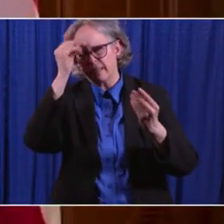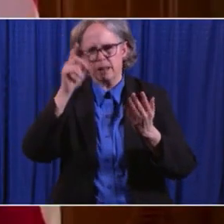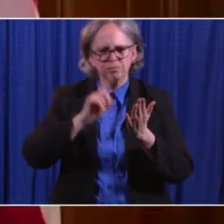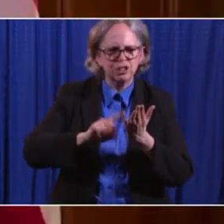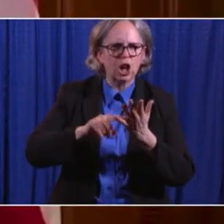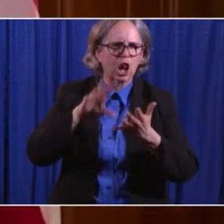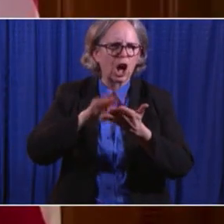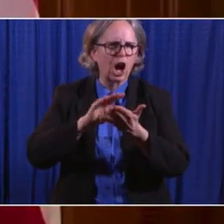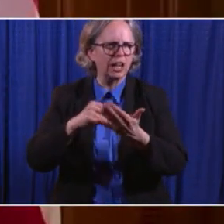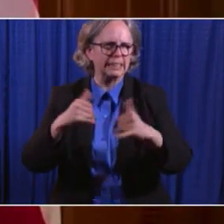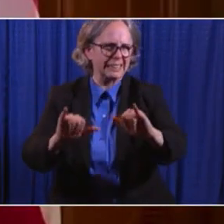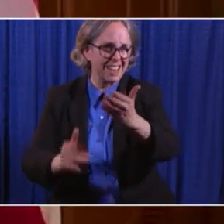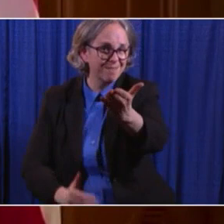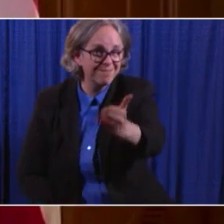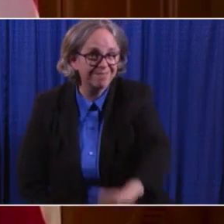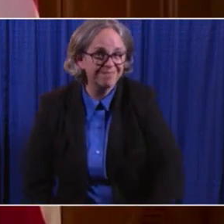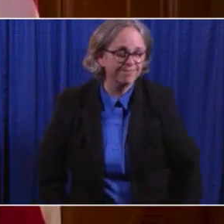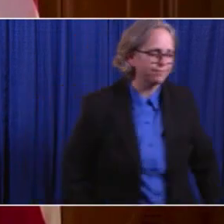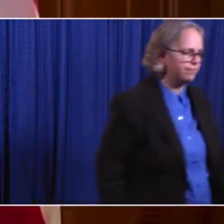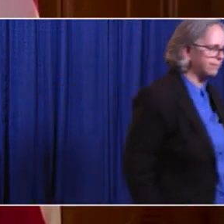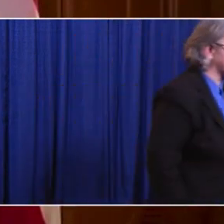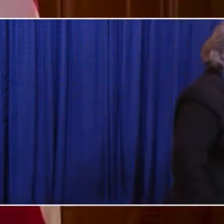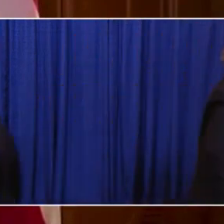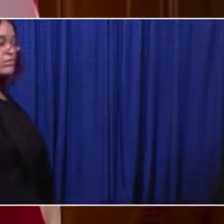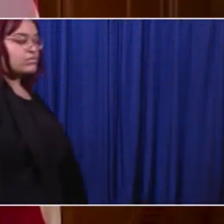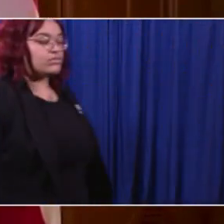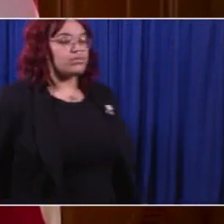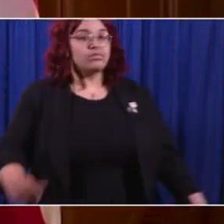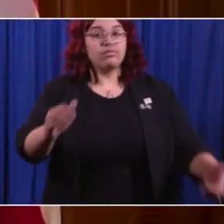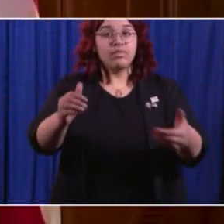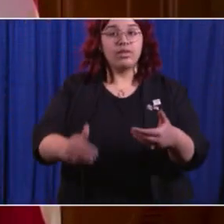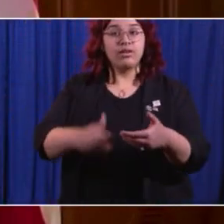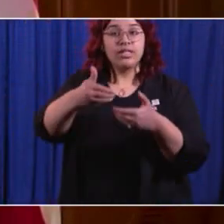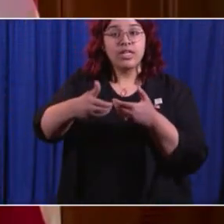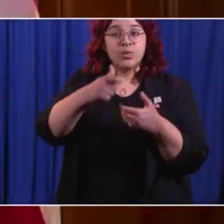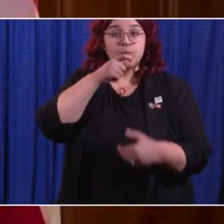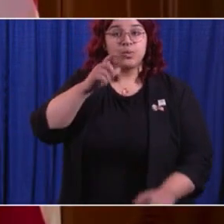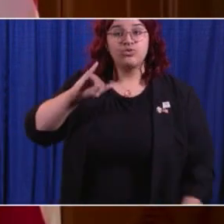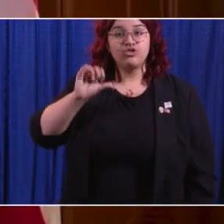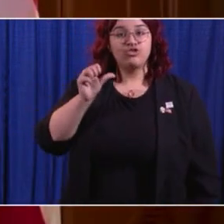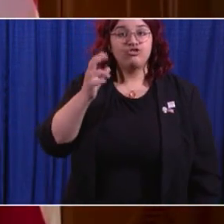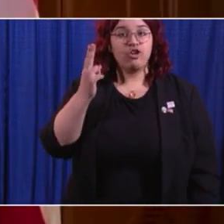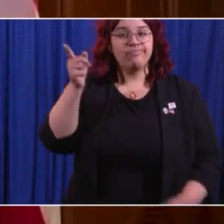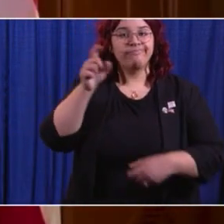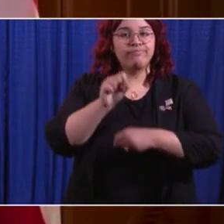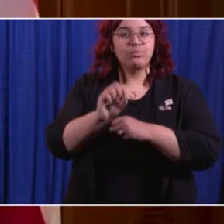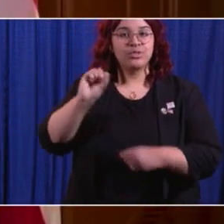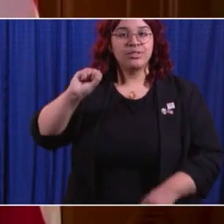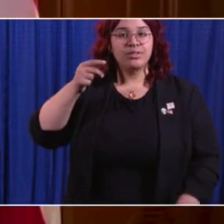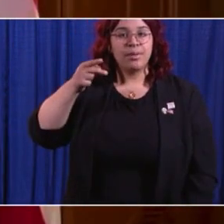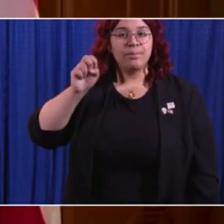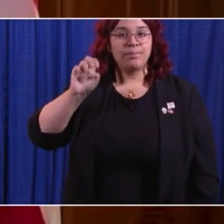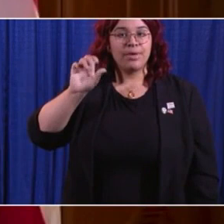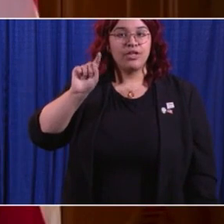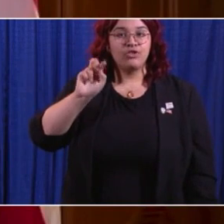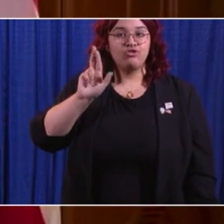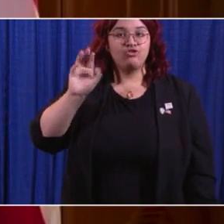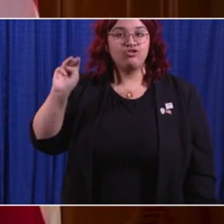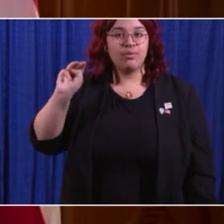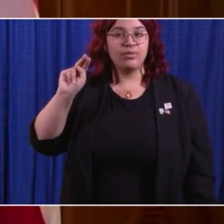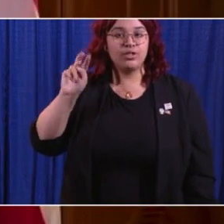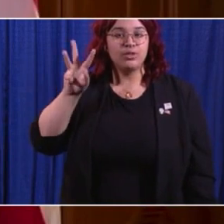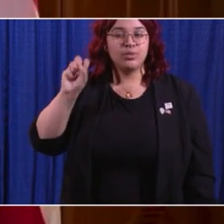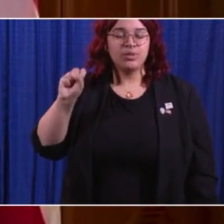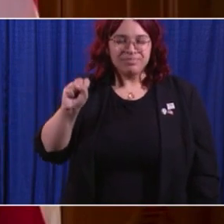Next question is from Josh Rotenberg at Spectrum News. Hi, Governor. How are you? Hey, Josh.